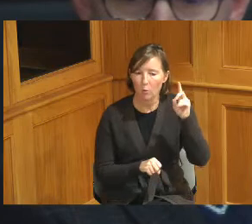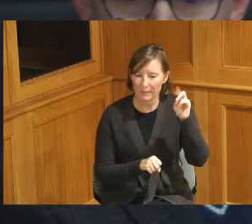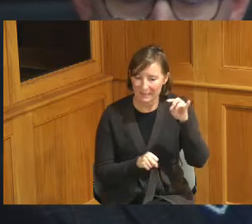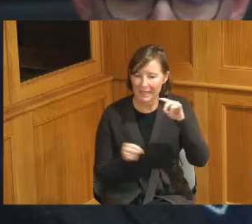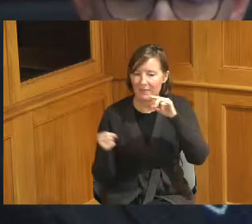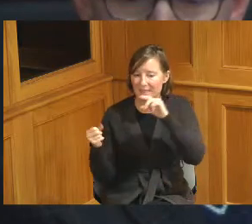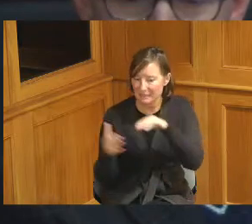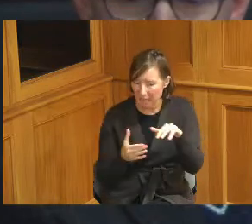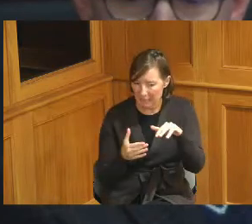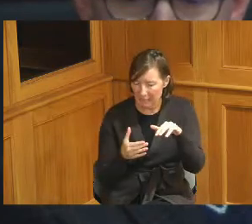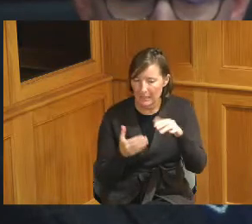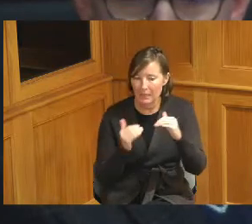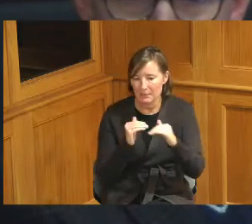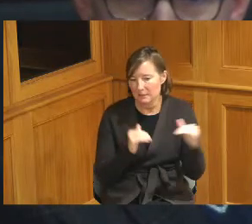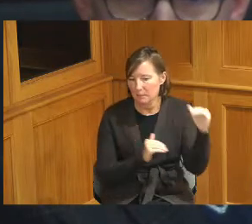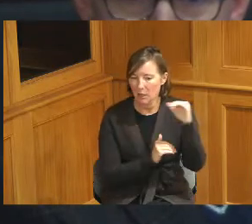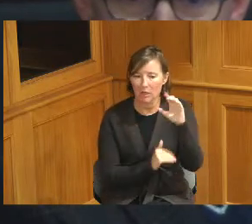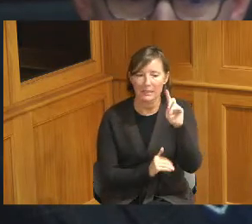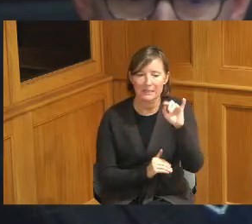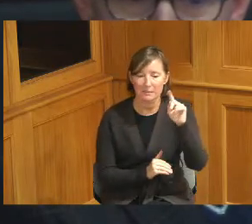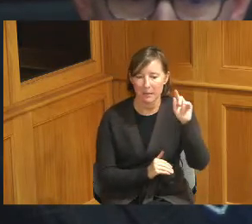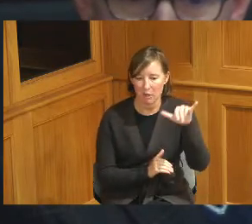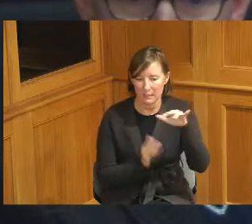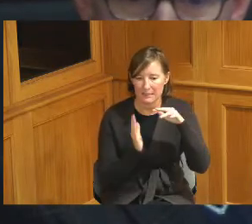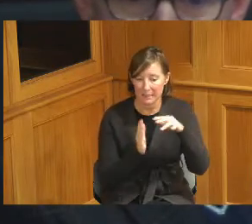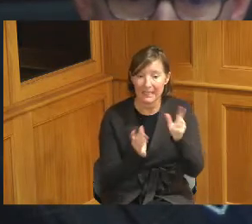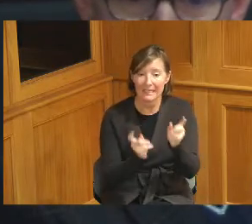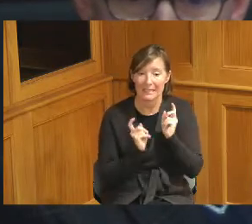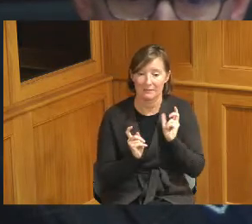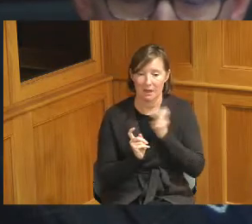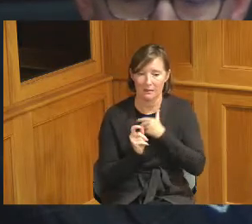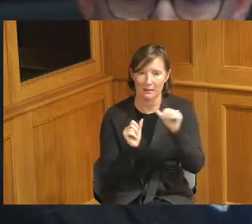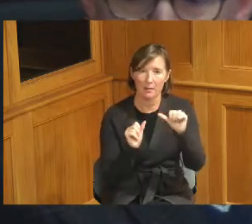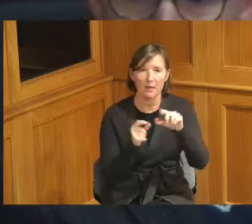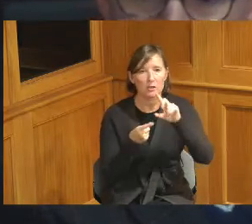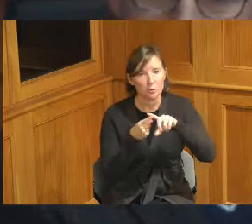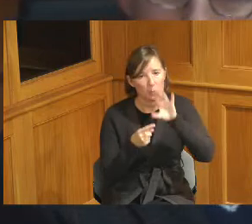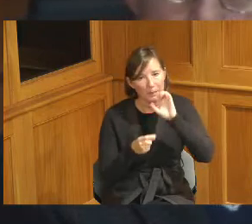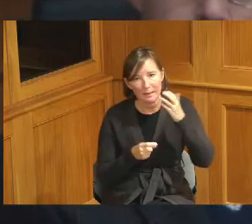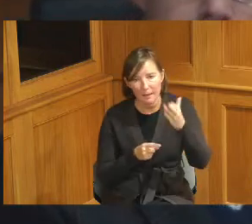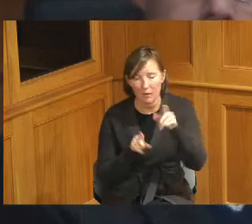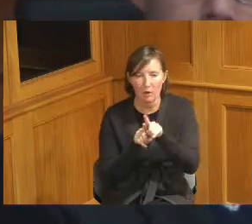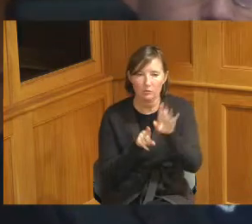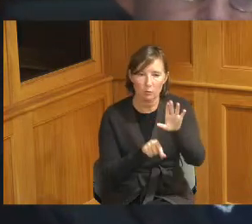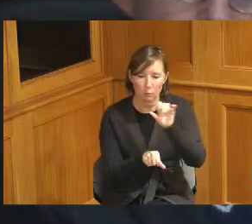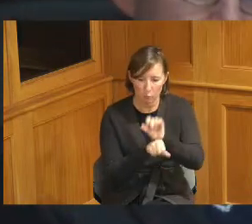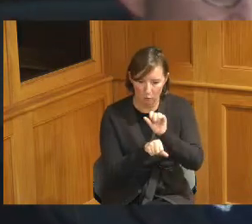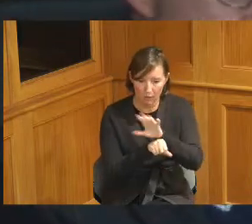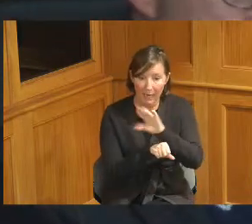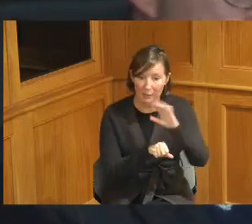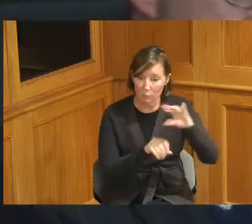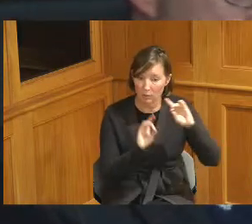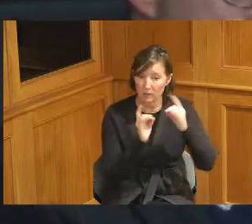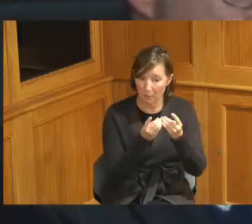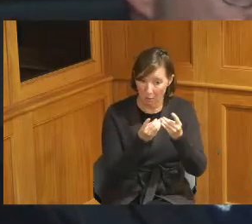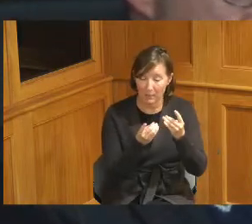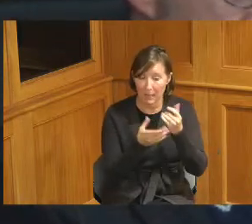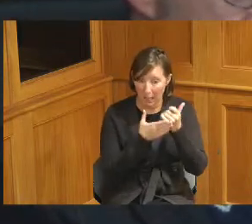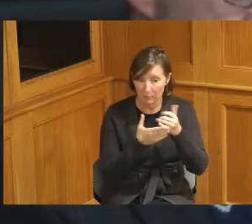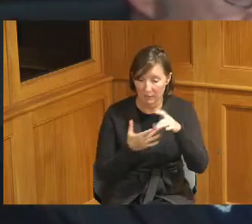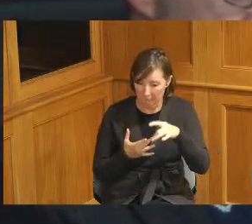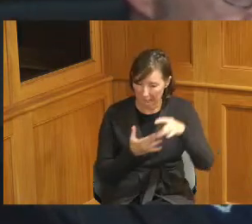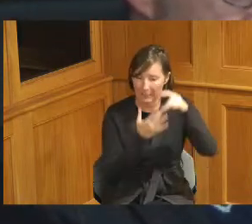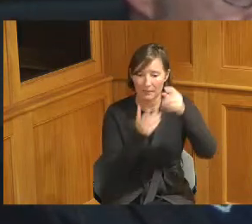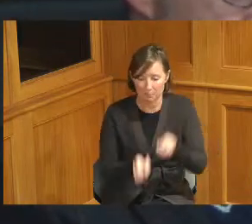gives us the ability to be where we are now, but it is also the work of yourself and your department that has gotten us to this point. So I